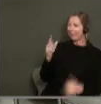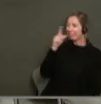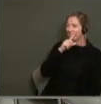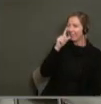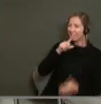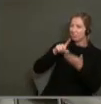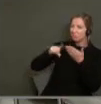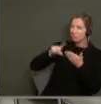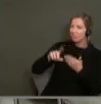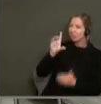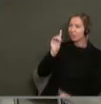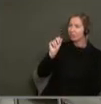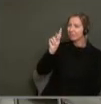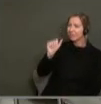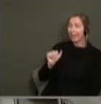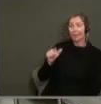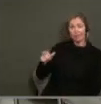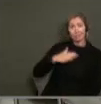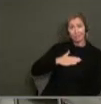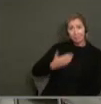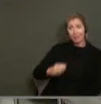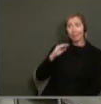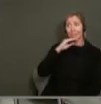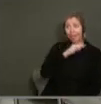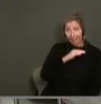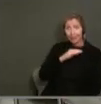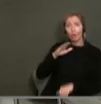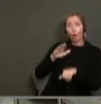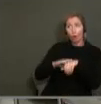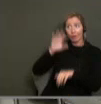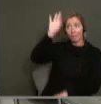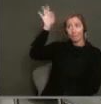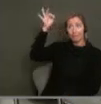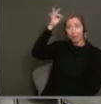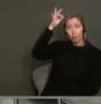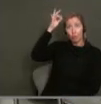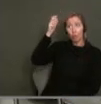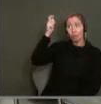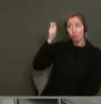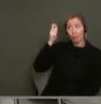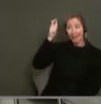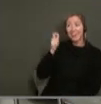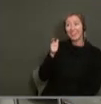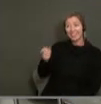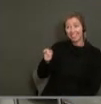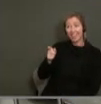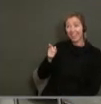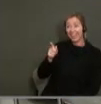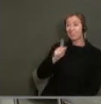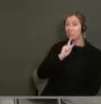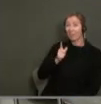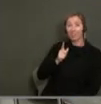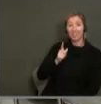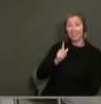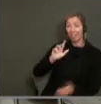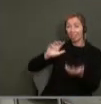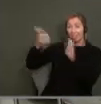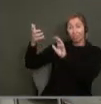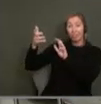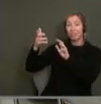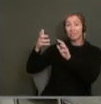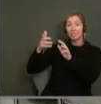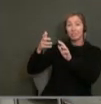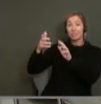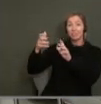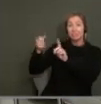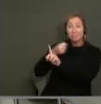data, admittedly lying on federal grant applications. They torture almost 3,000 primates at that facility.